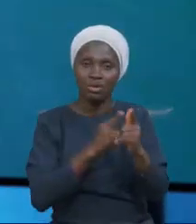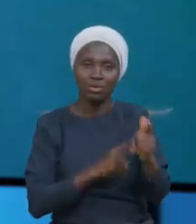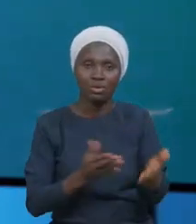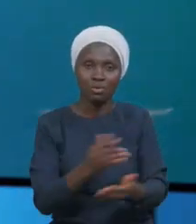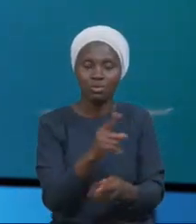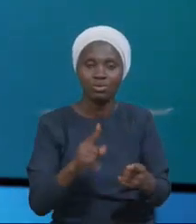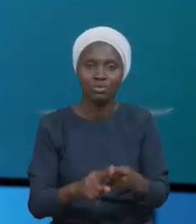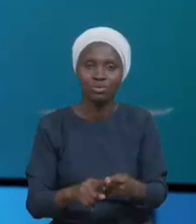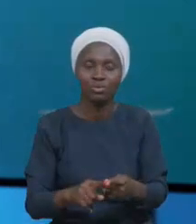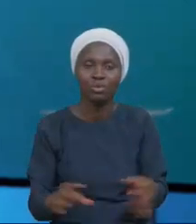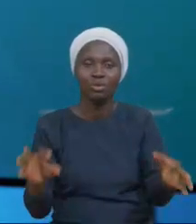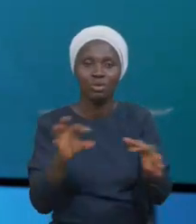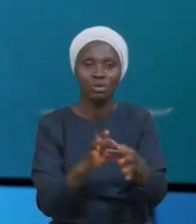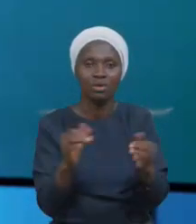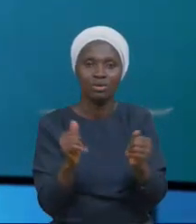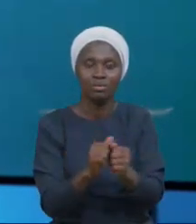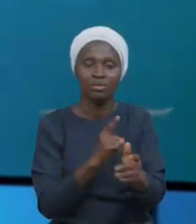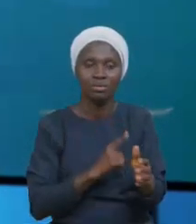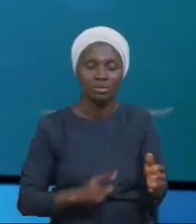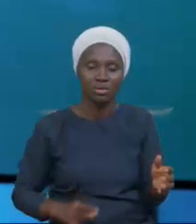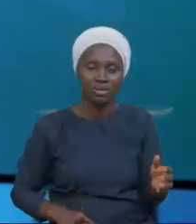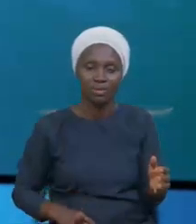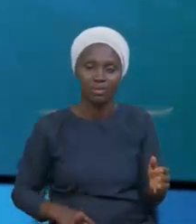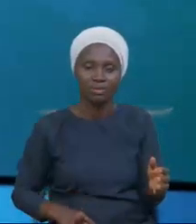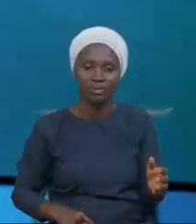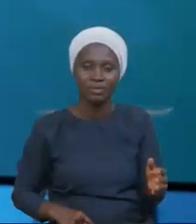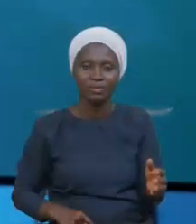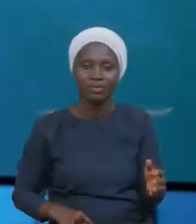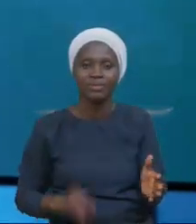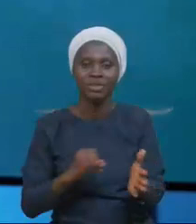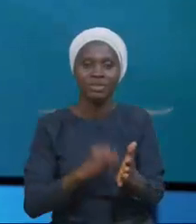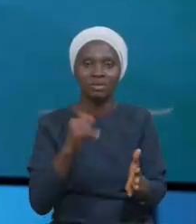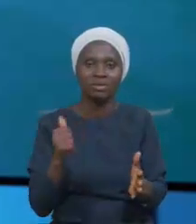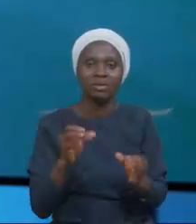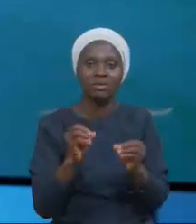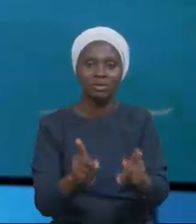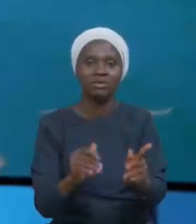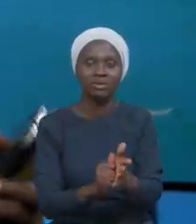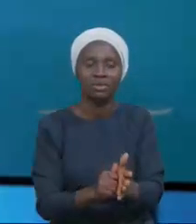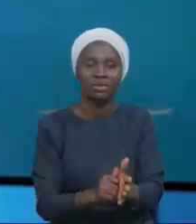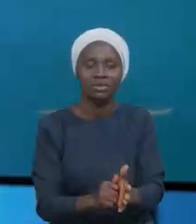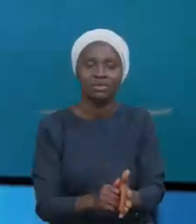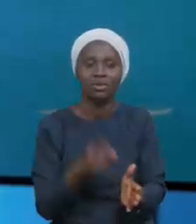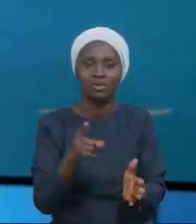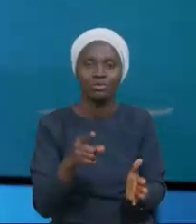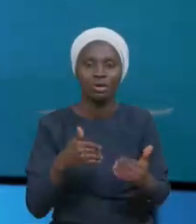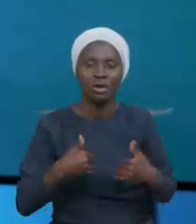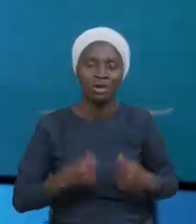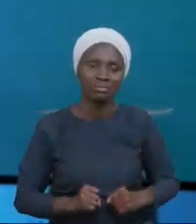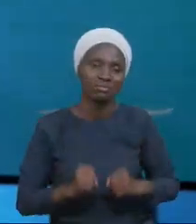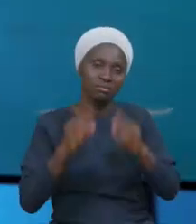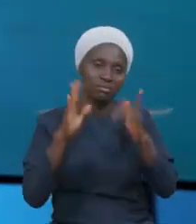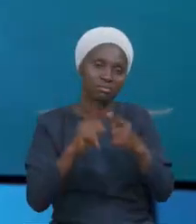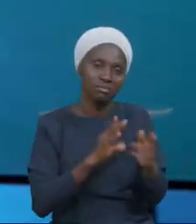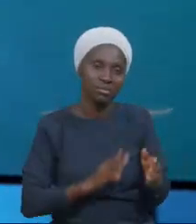is a special GCK celebration service. And it is a privilege that you have been led. You are now joint